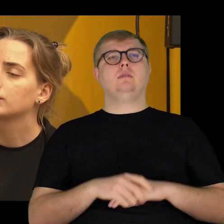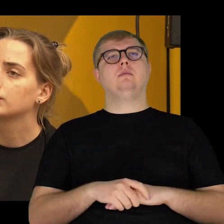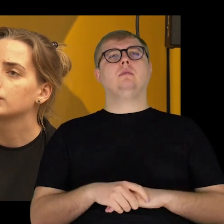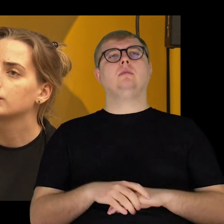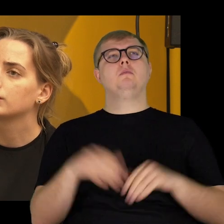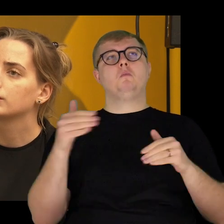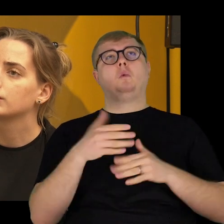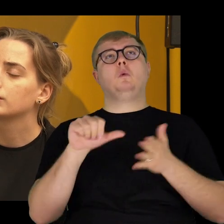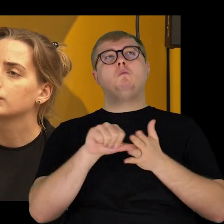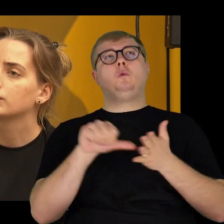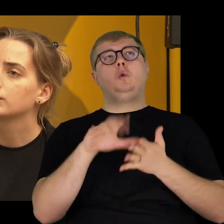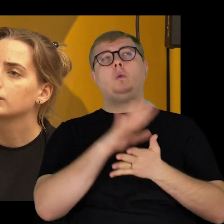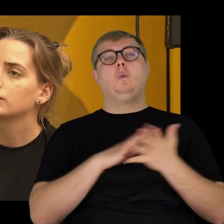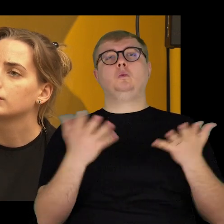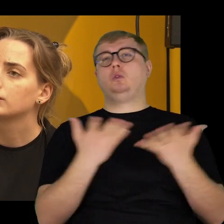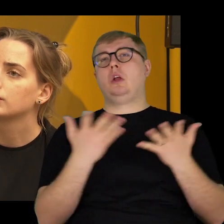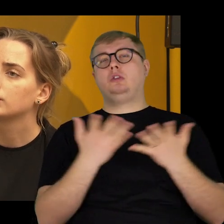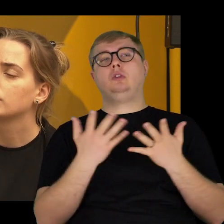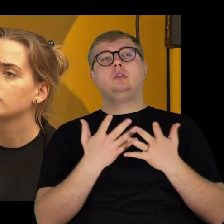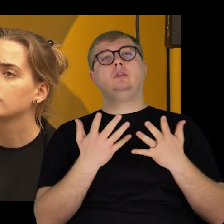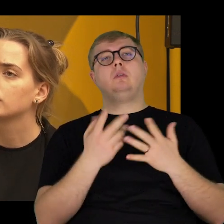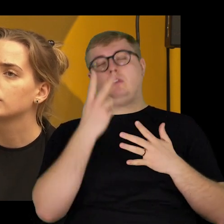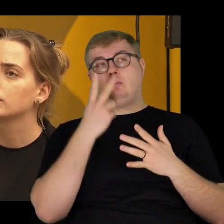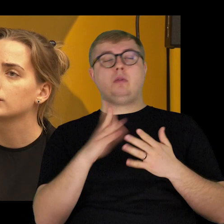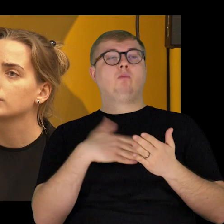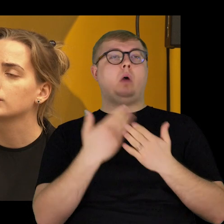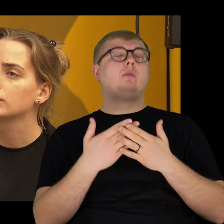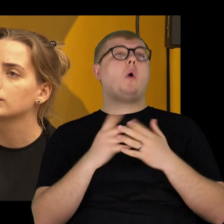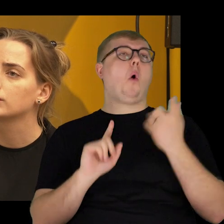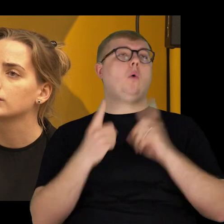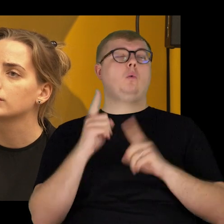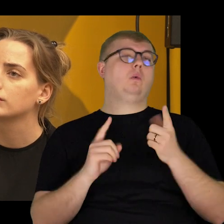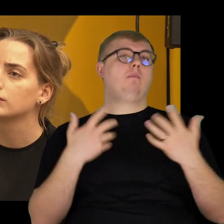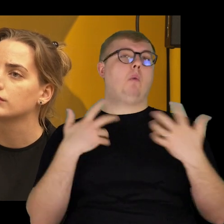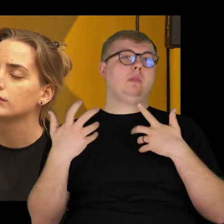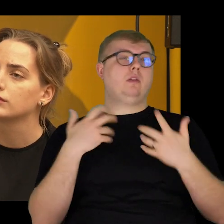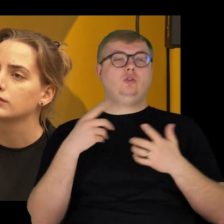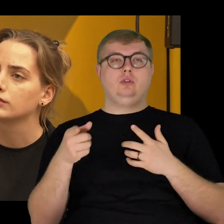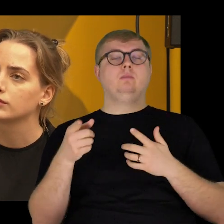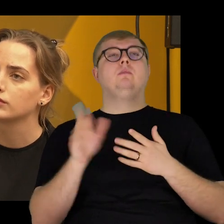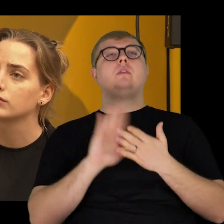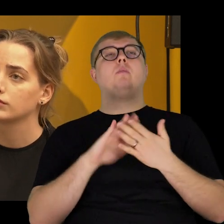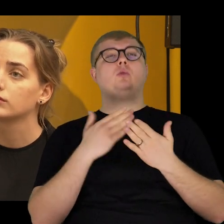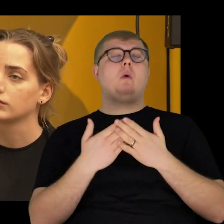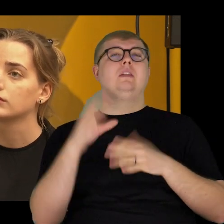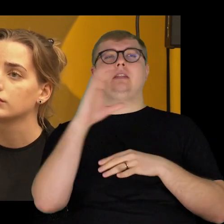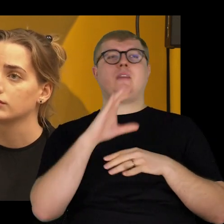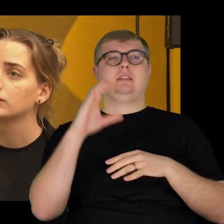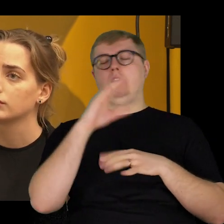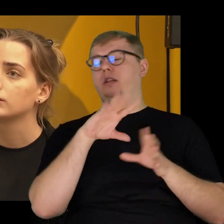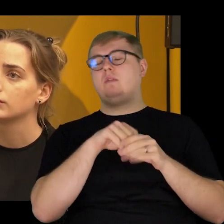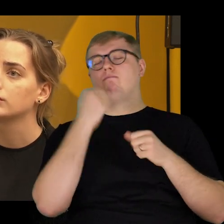what we saw as well in the Botanic Gardens, is how digitalization is playing a very big role in this process of change,